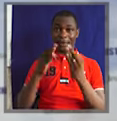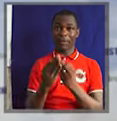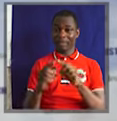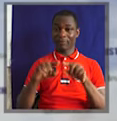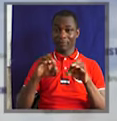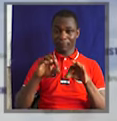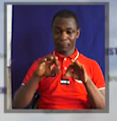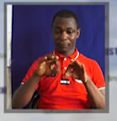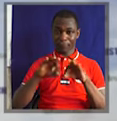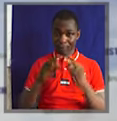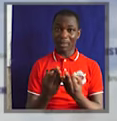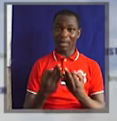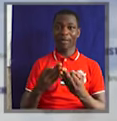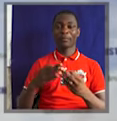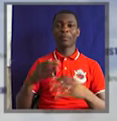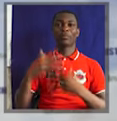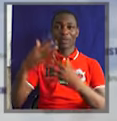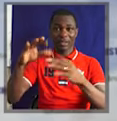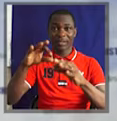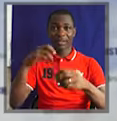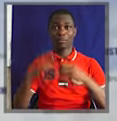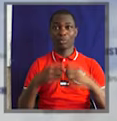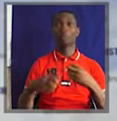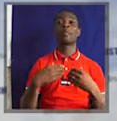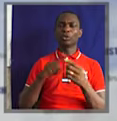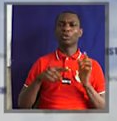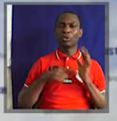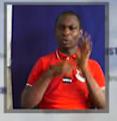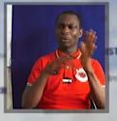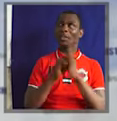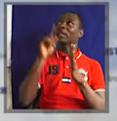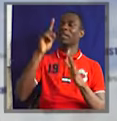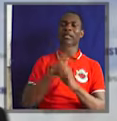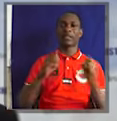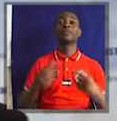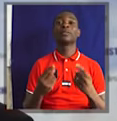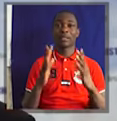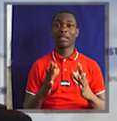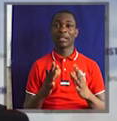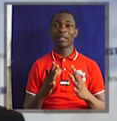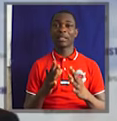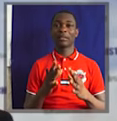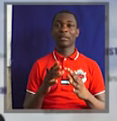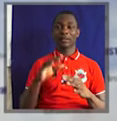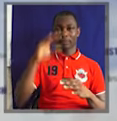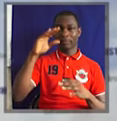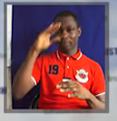generational problem bi ana eda sa ebusua ni mu. Wo betumi agye di say opani no ayefa